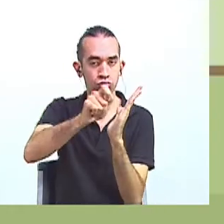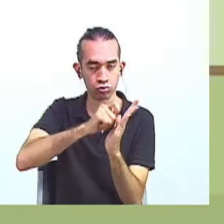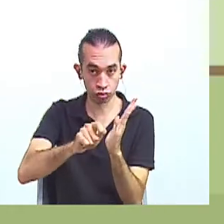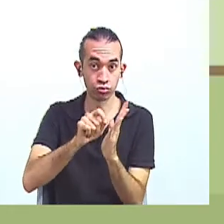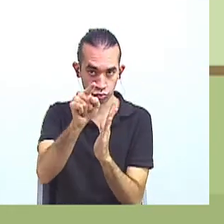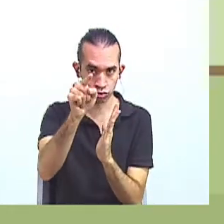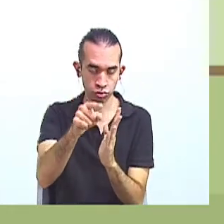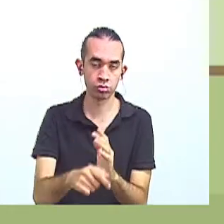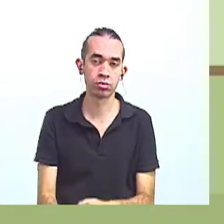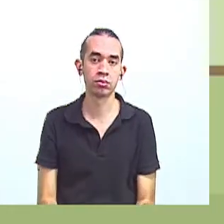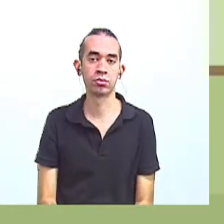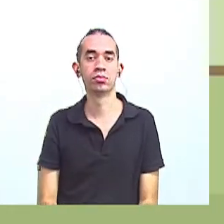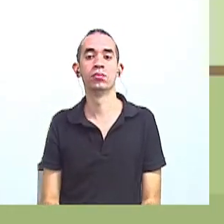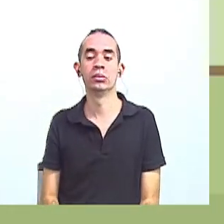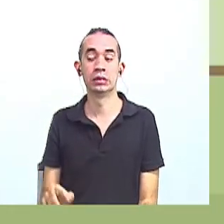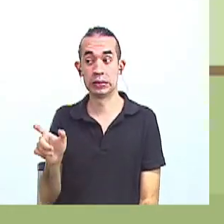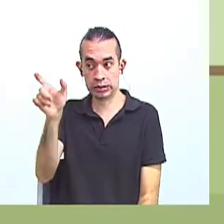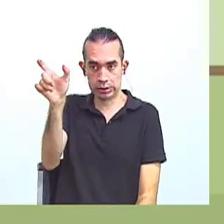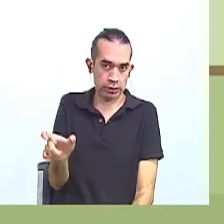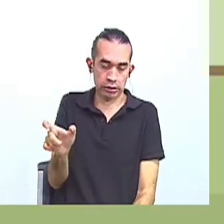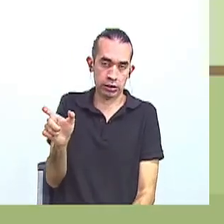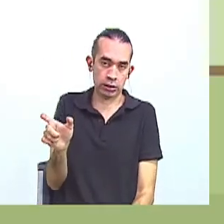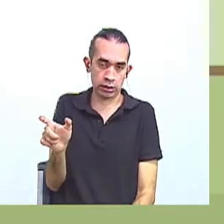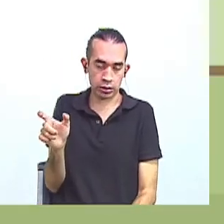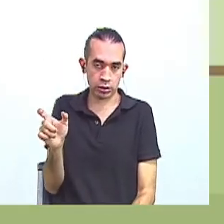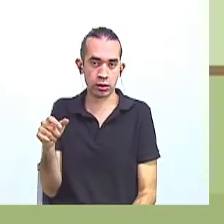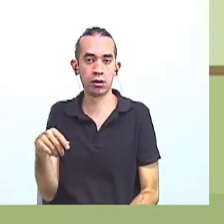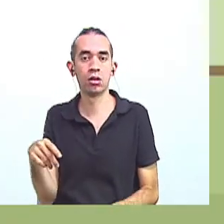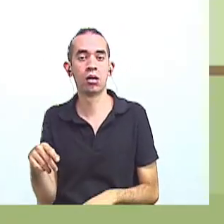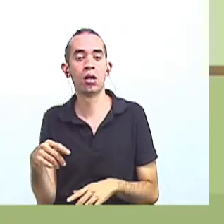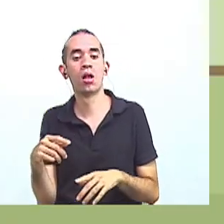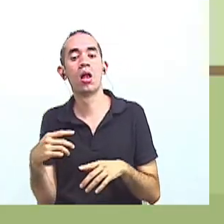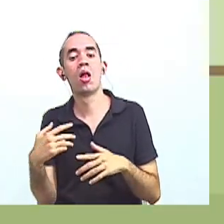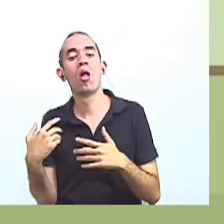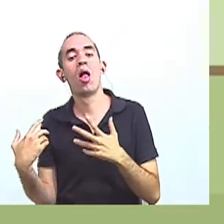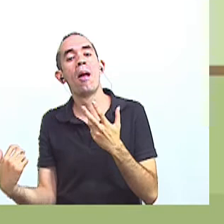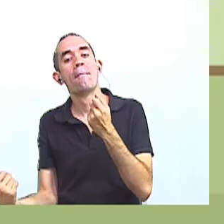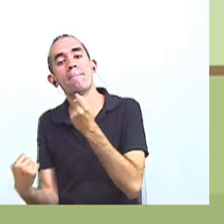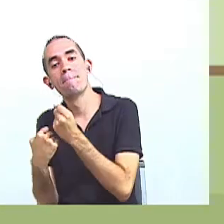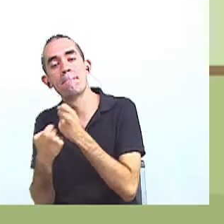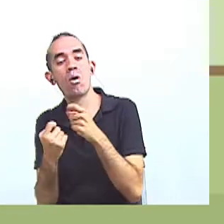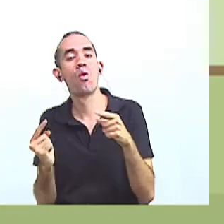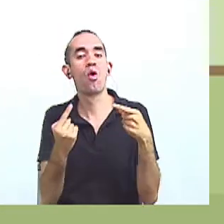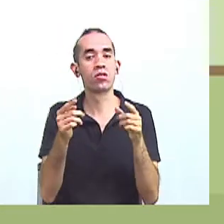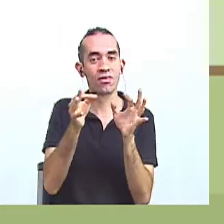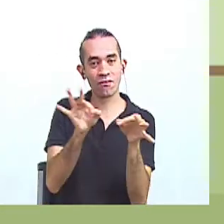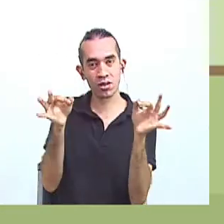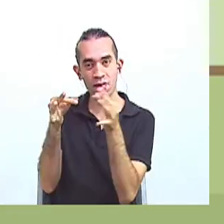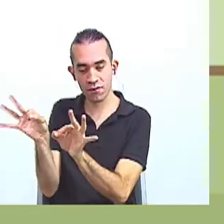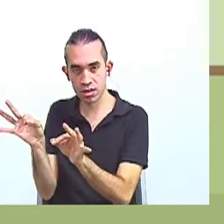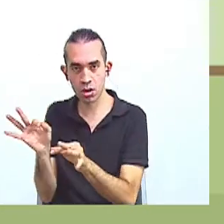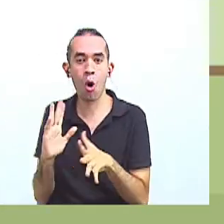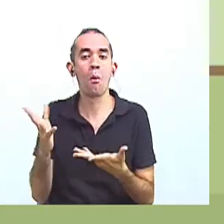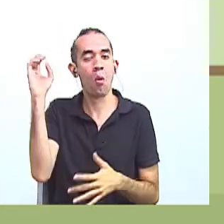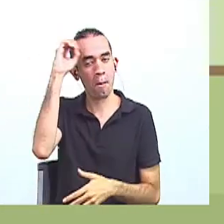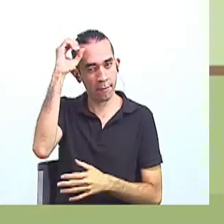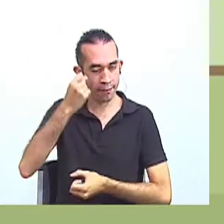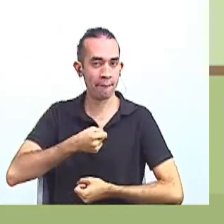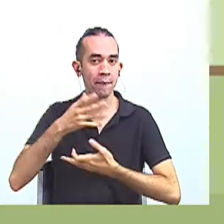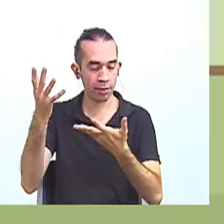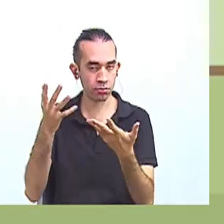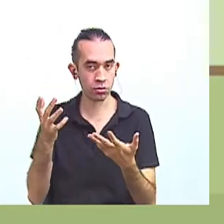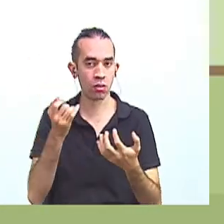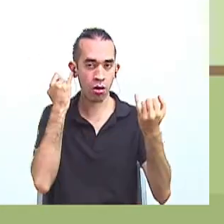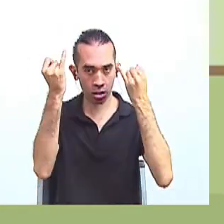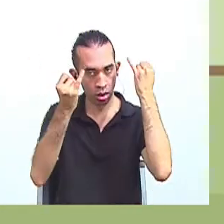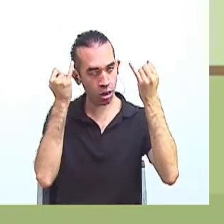notes. How does this person present the pros and the cons? And how does this person give an opinion? What are the